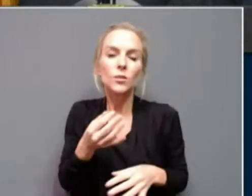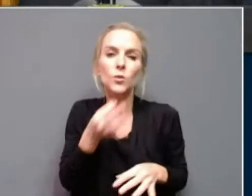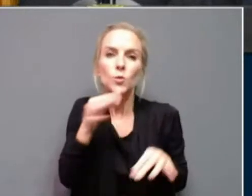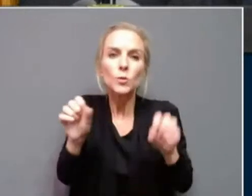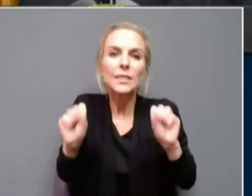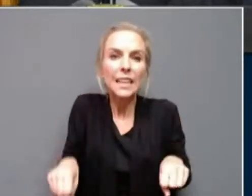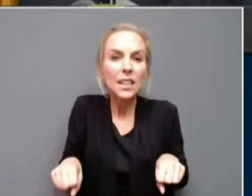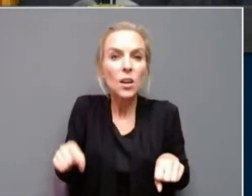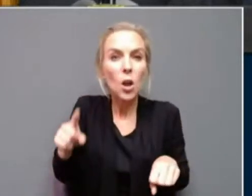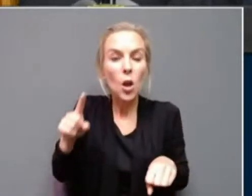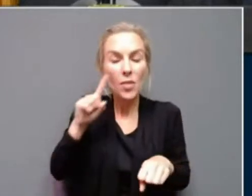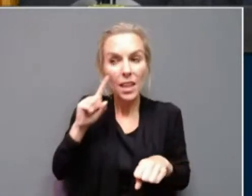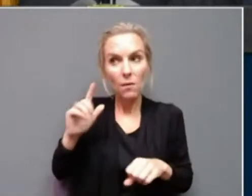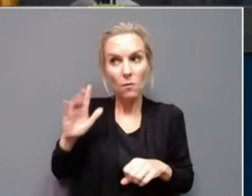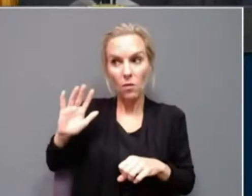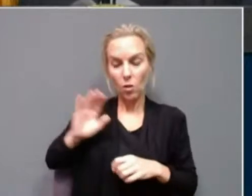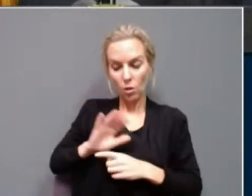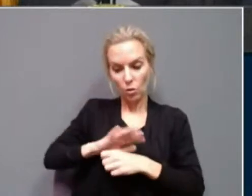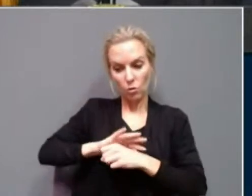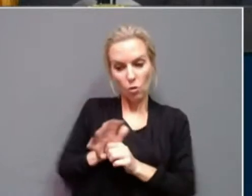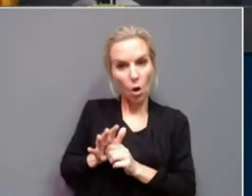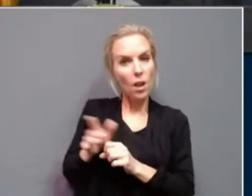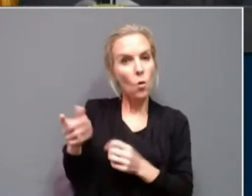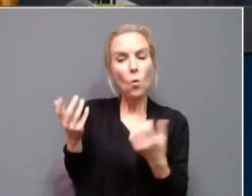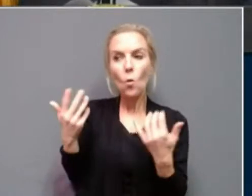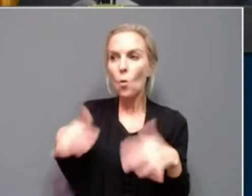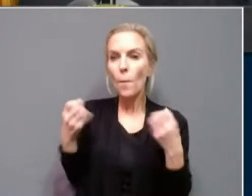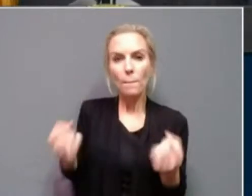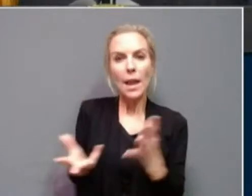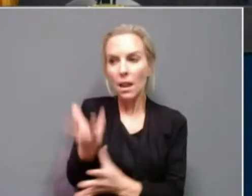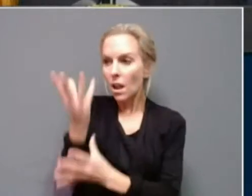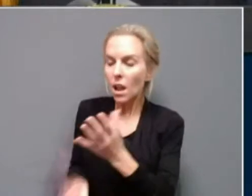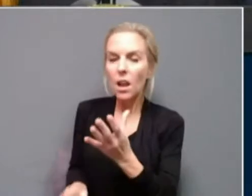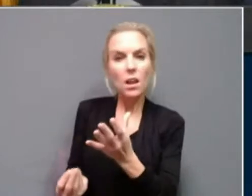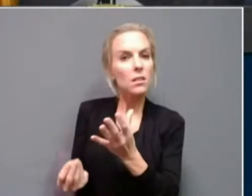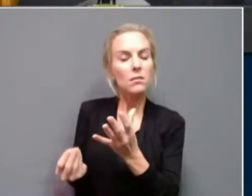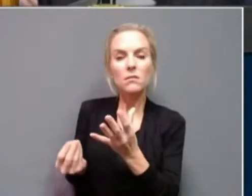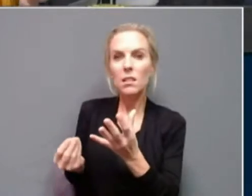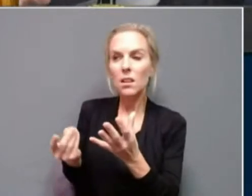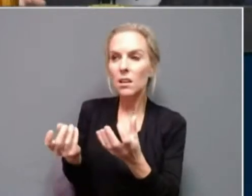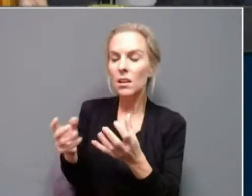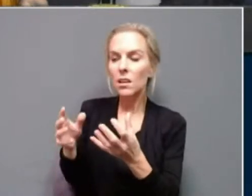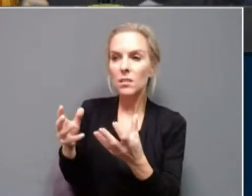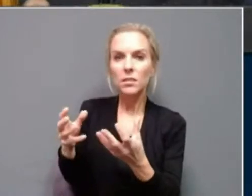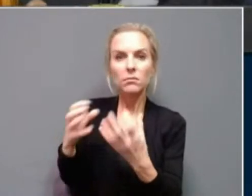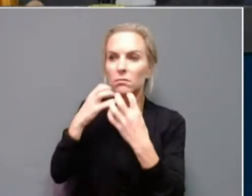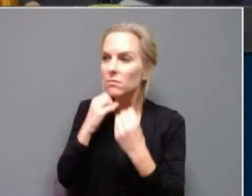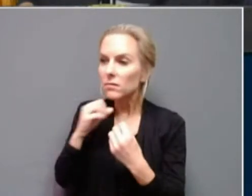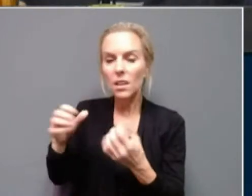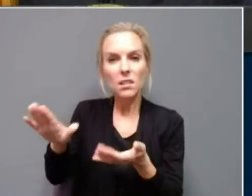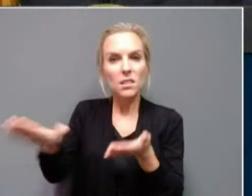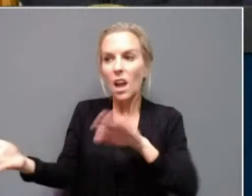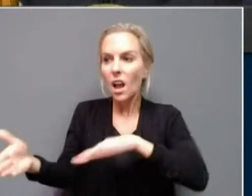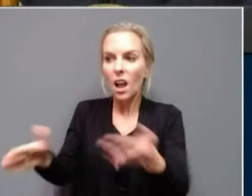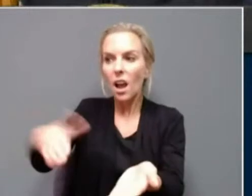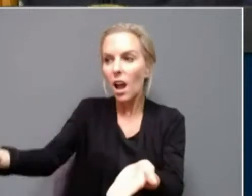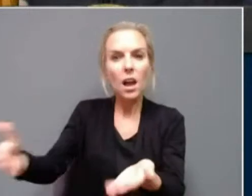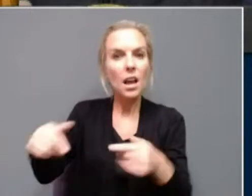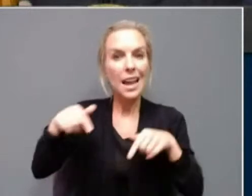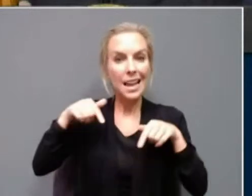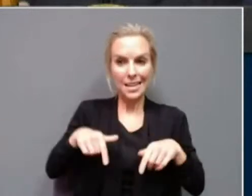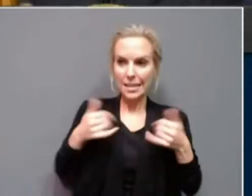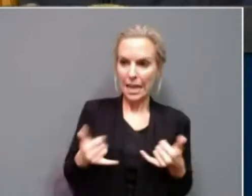COVID took people that we love who are older at a fast rate. That 16% is more at risk than